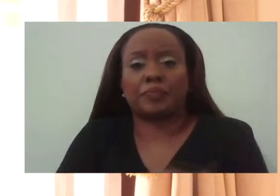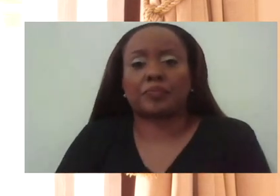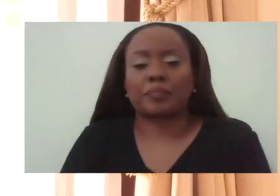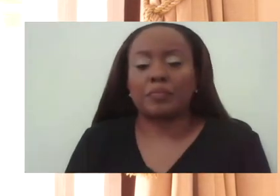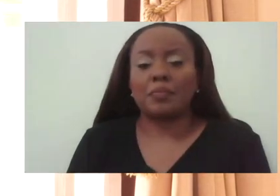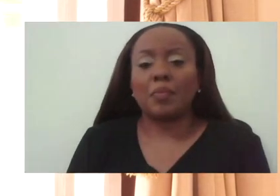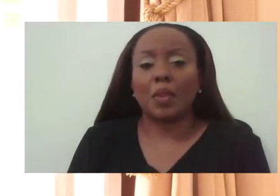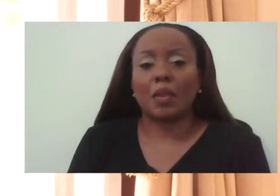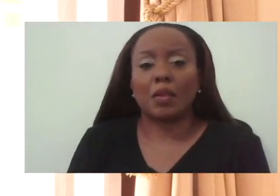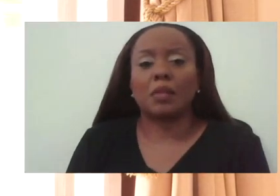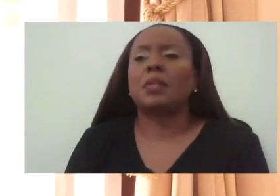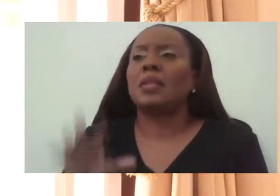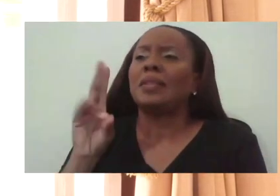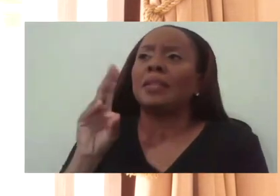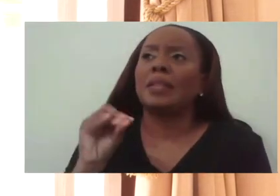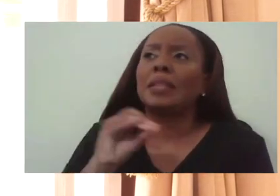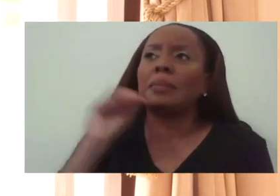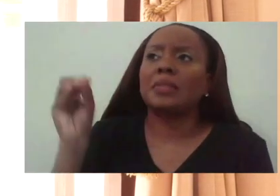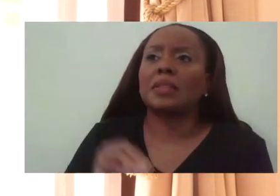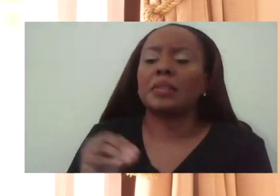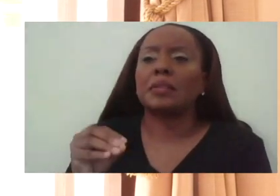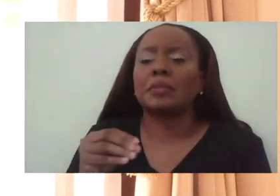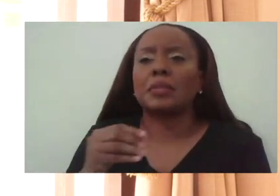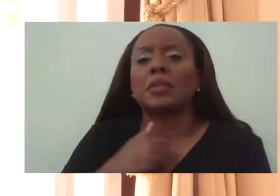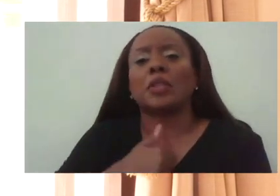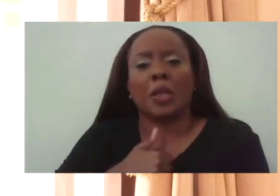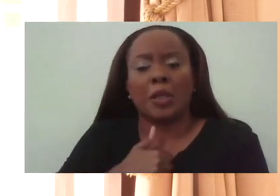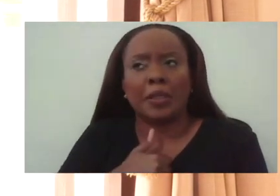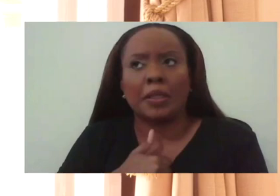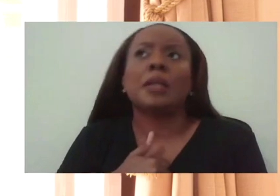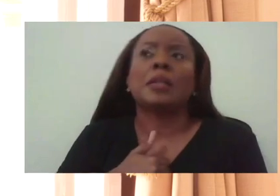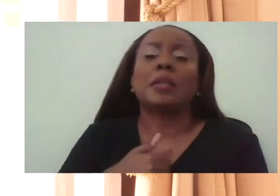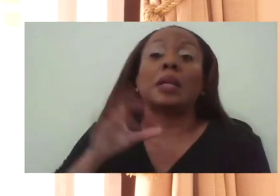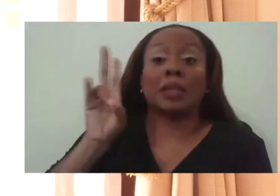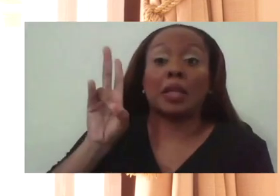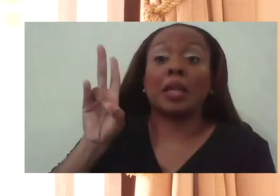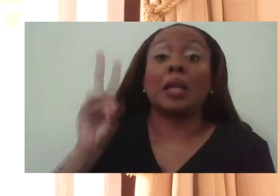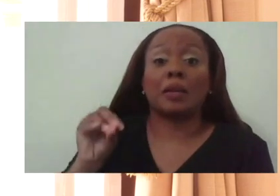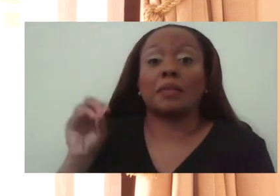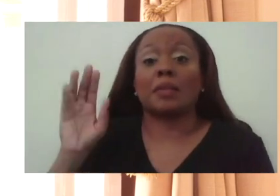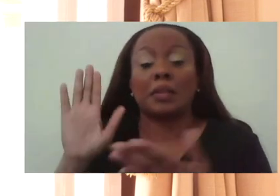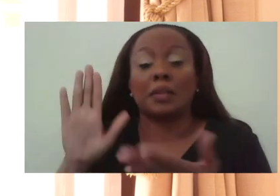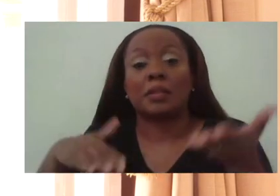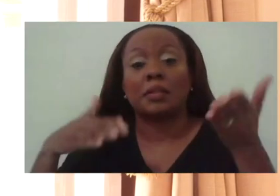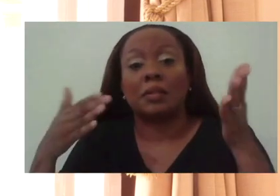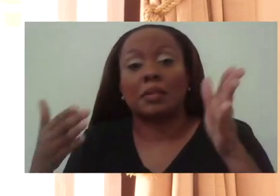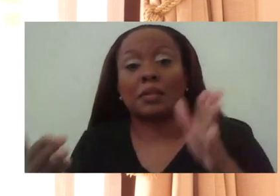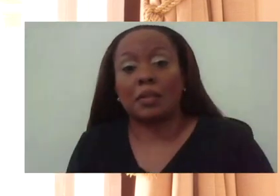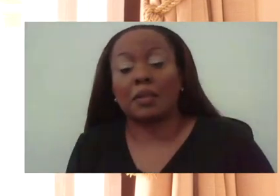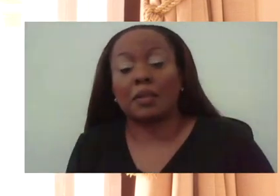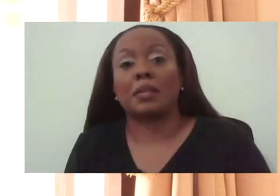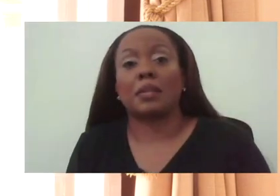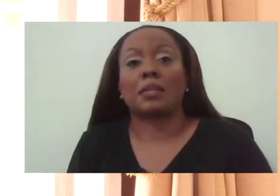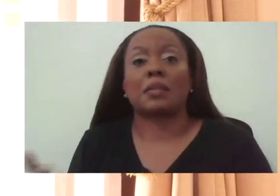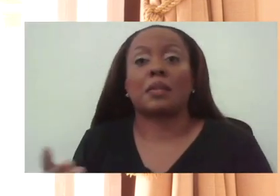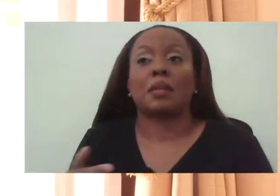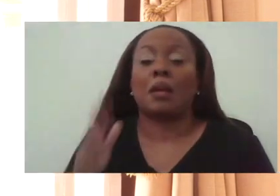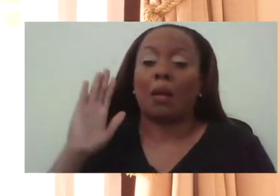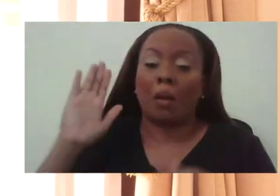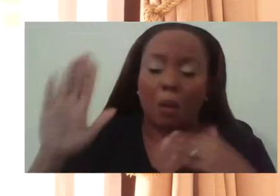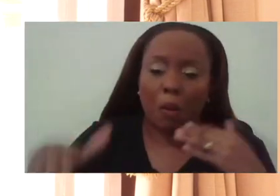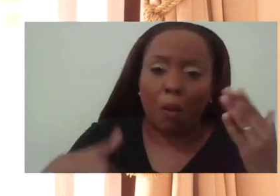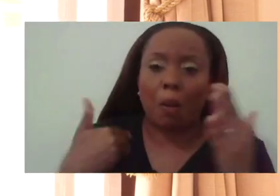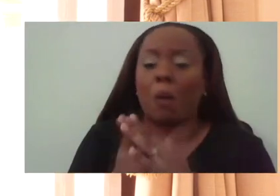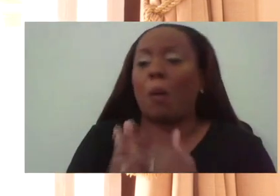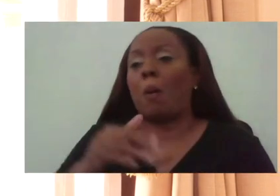sorry, those 70 deaths have all been unvaccinated